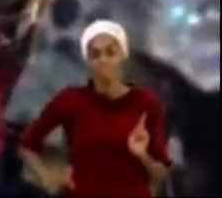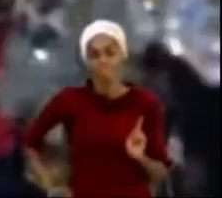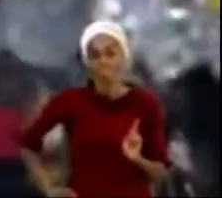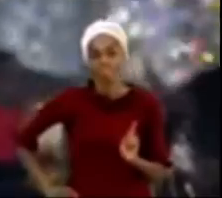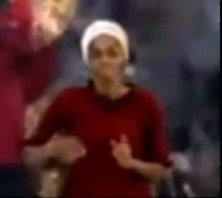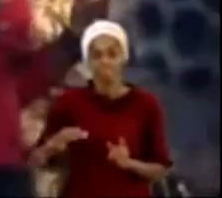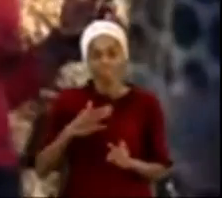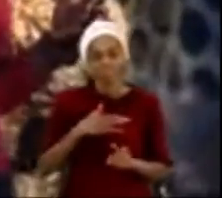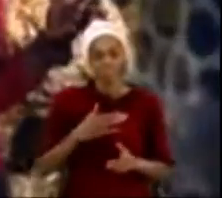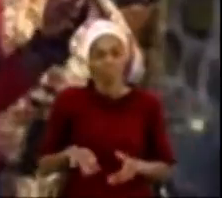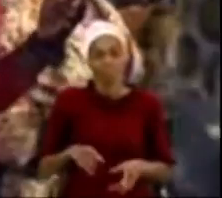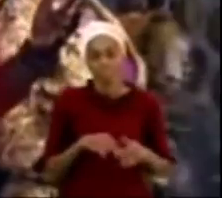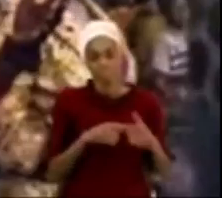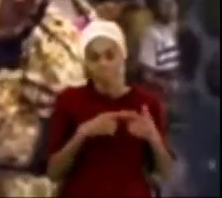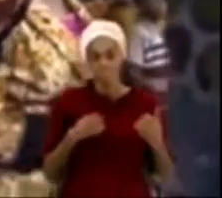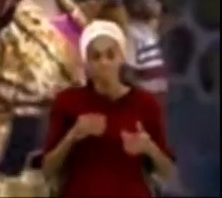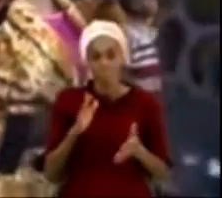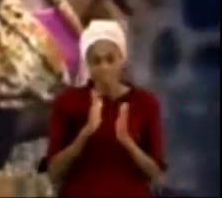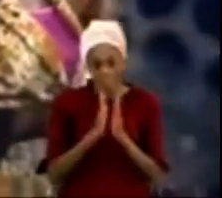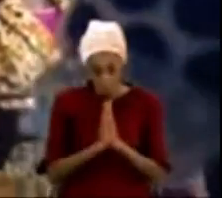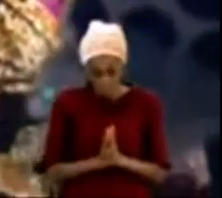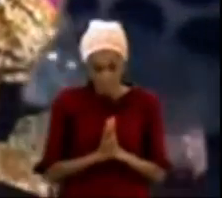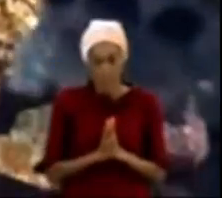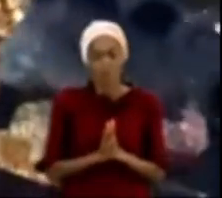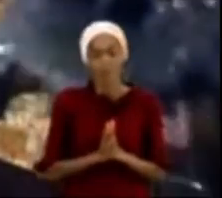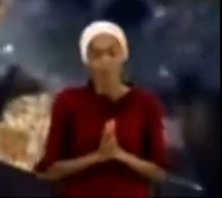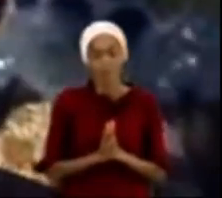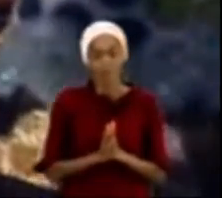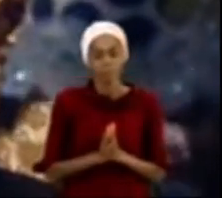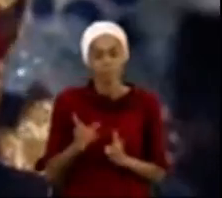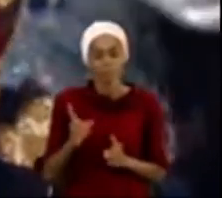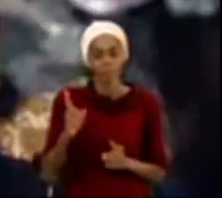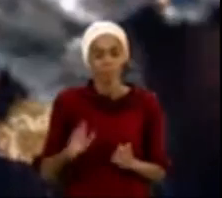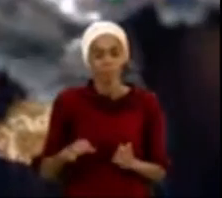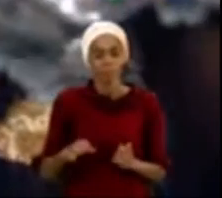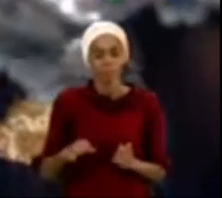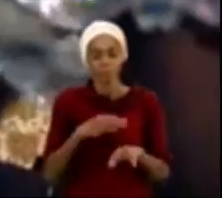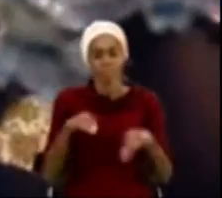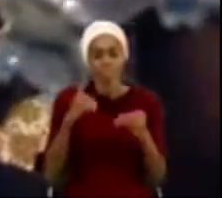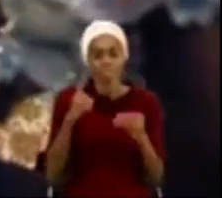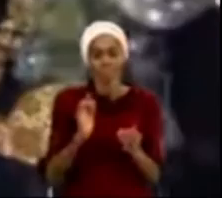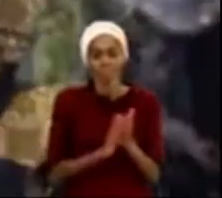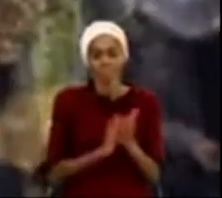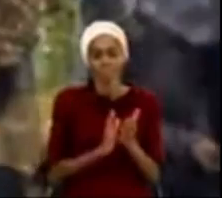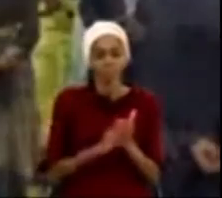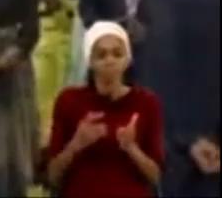hearts for you to come and be the ruler in our hearts.